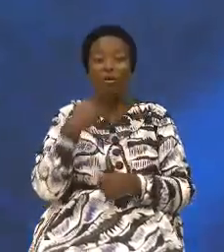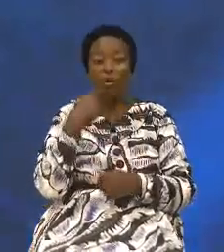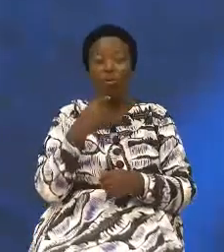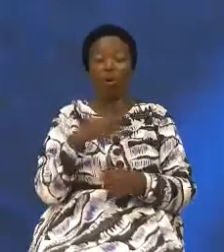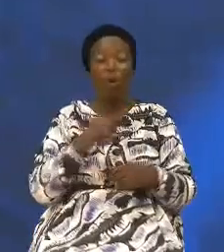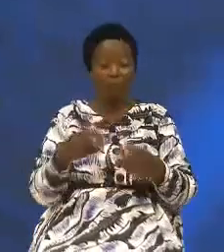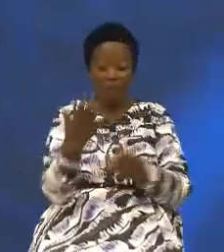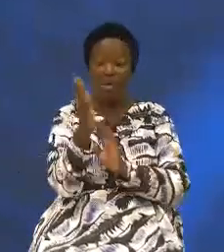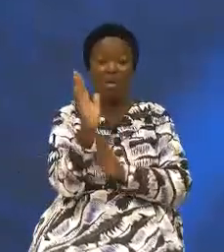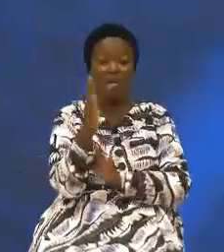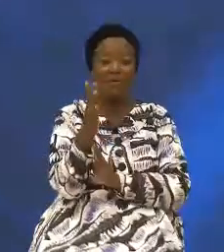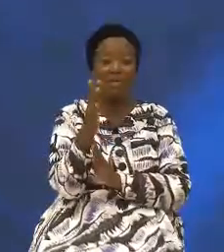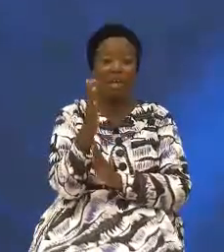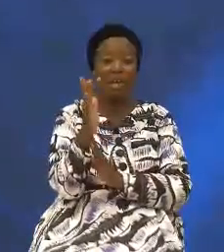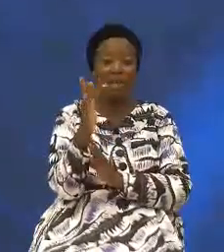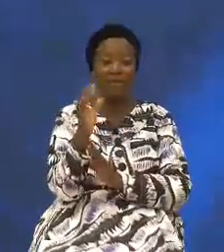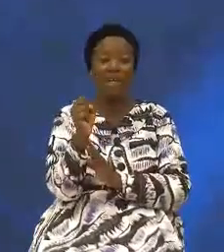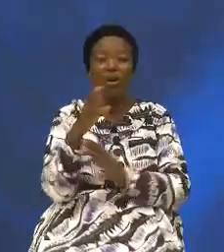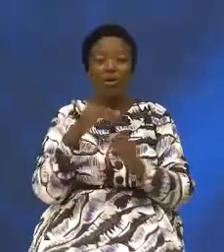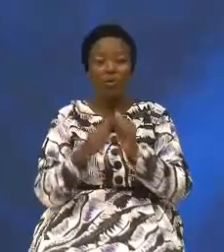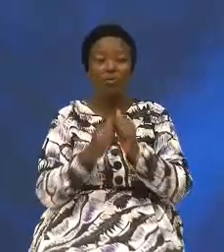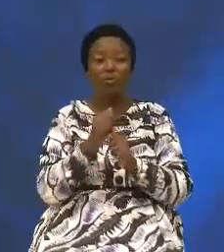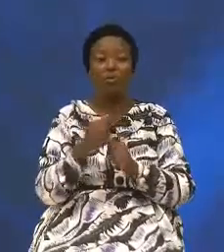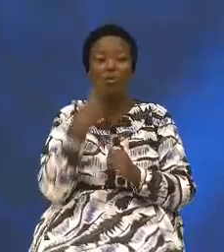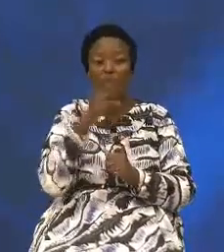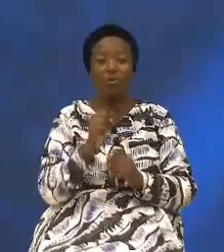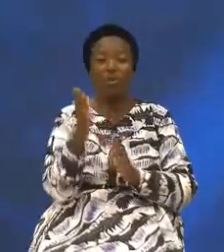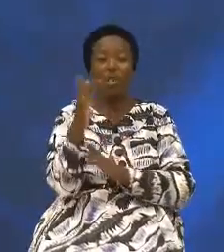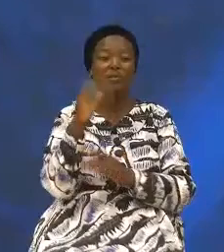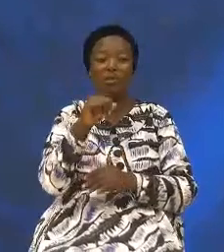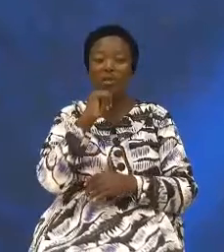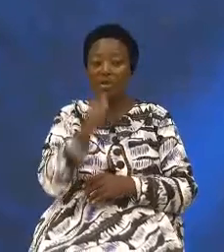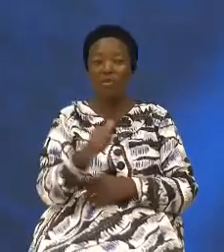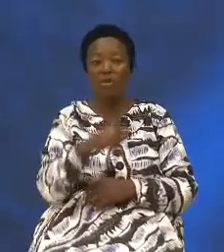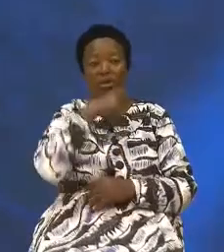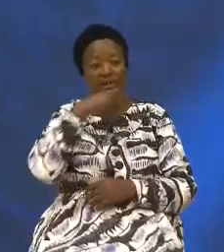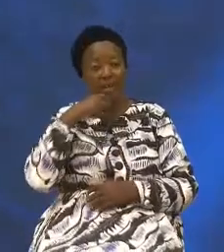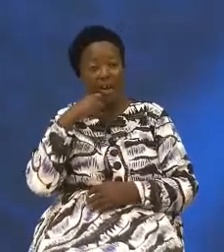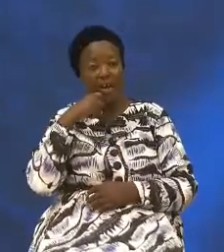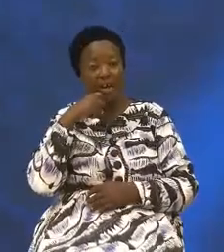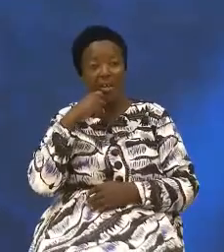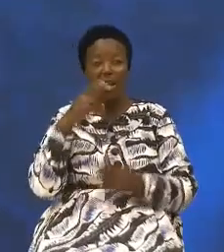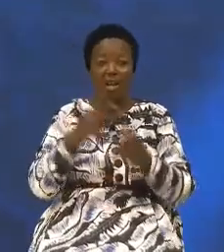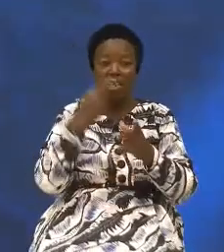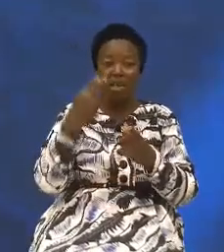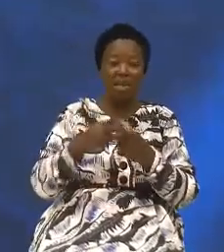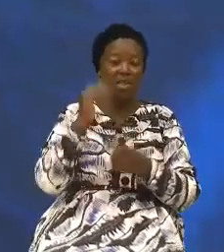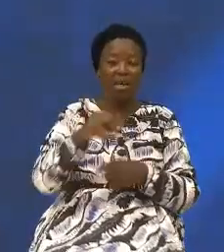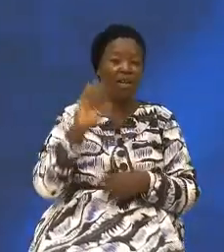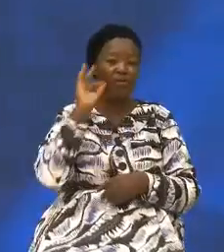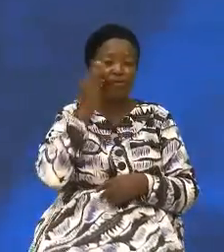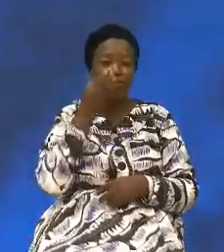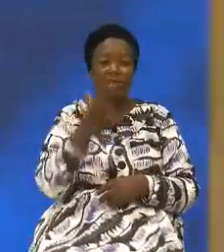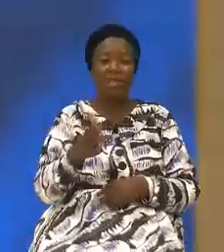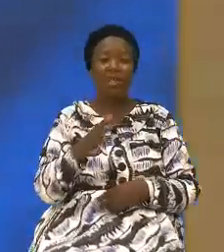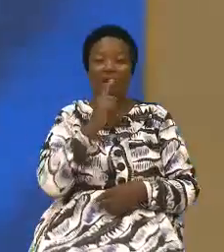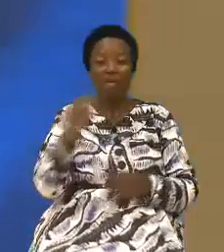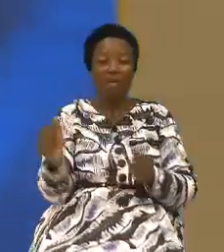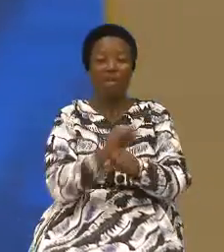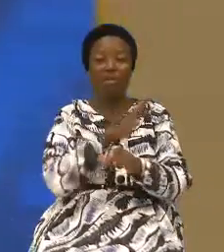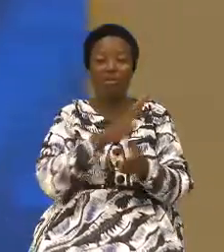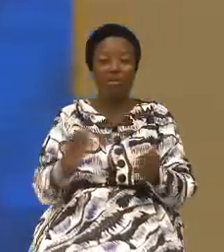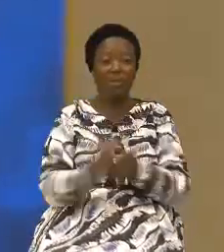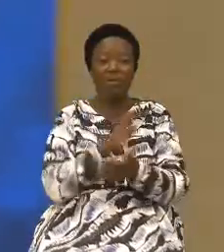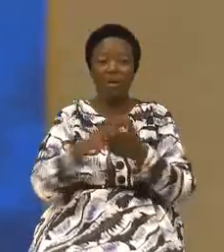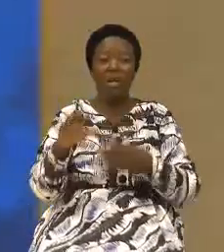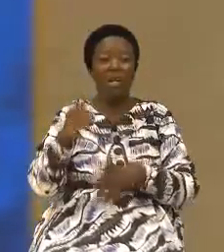not fade, neither shall the fruit thereof be consumed. It shall bring